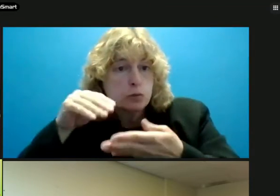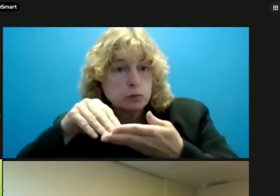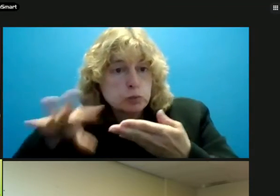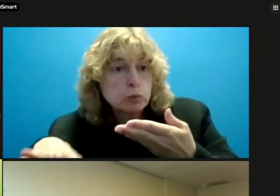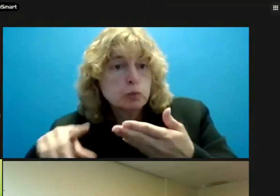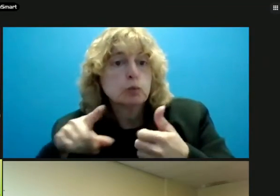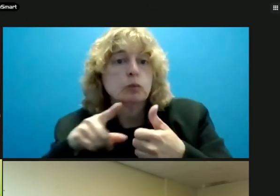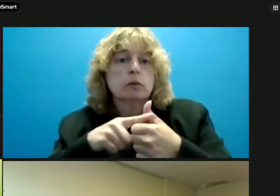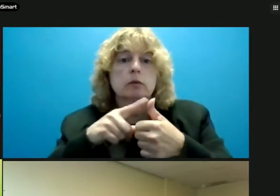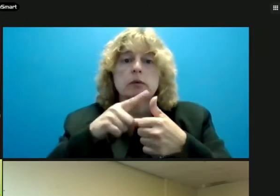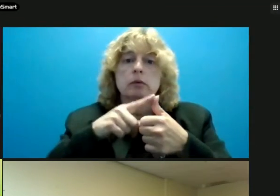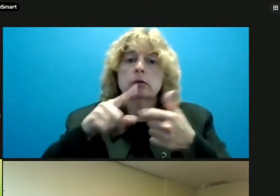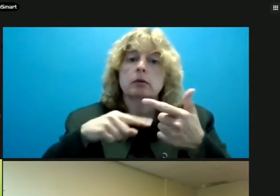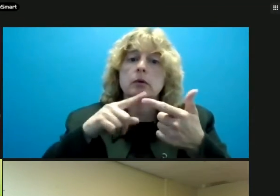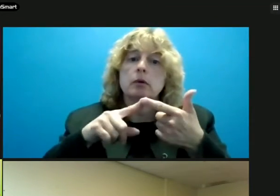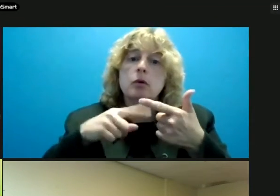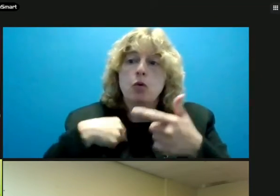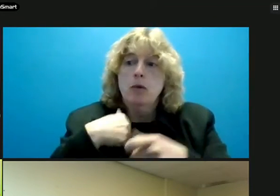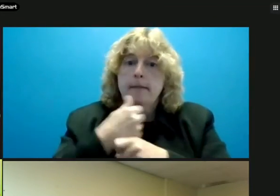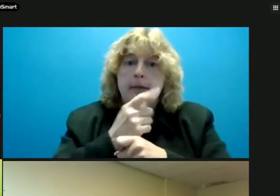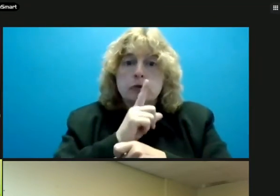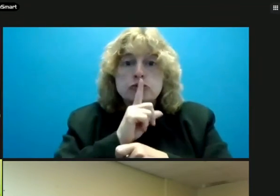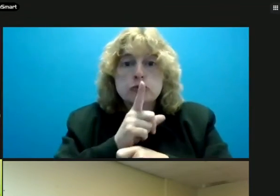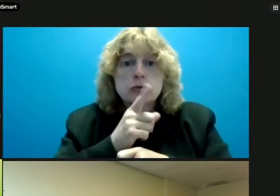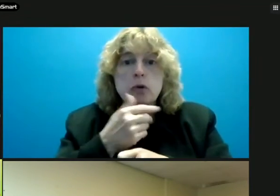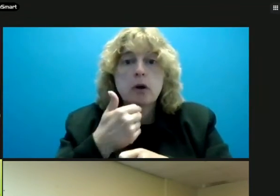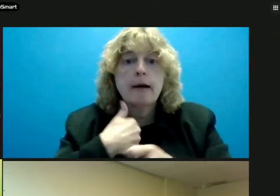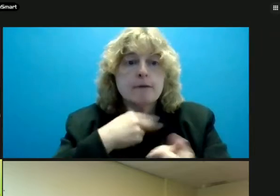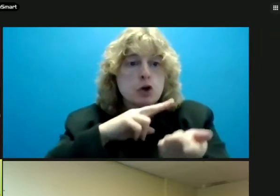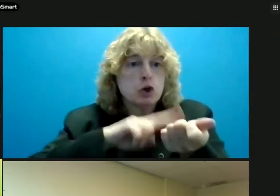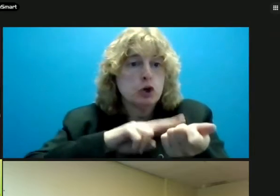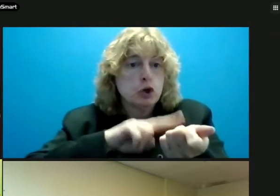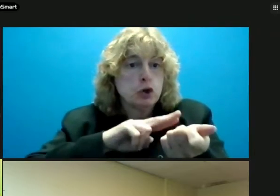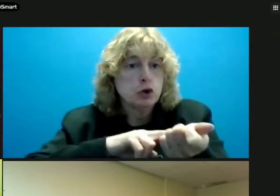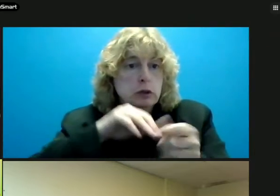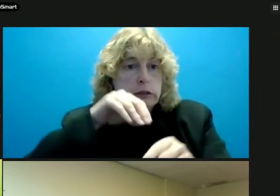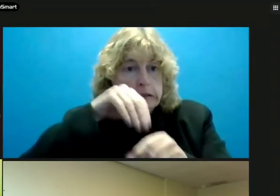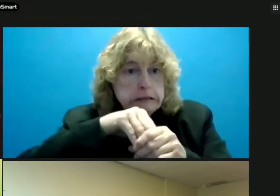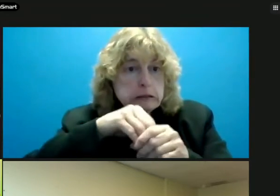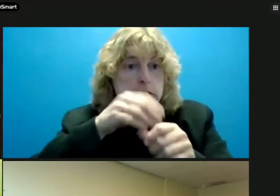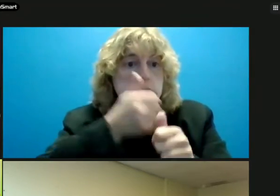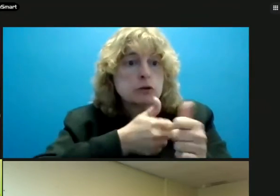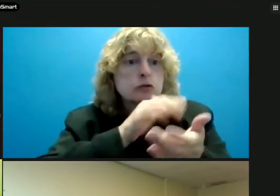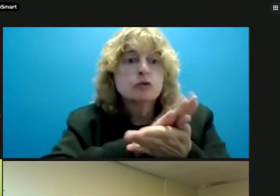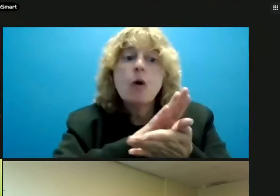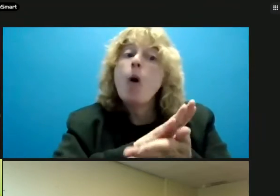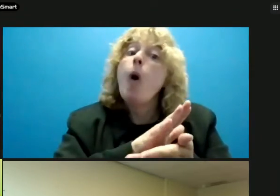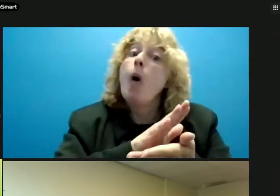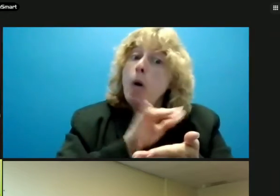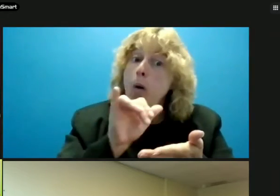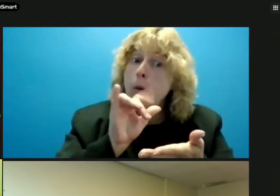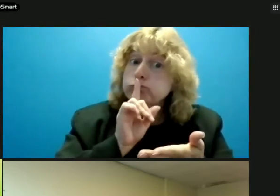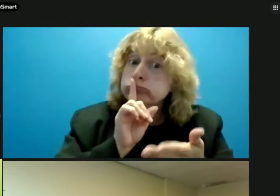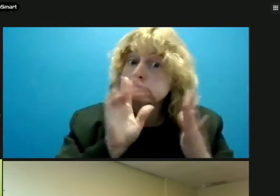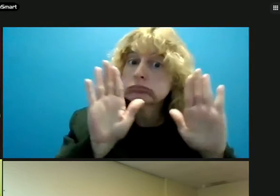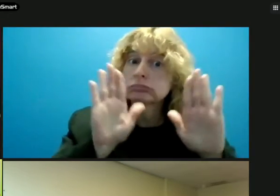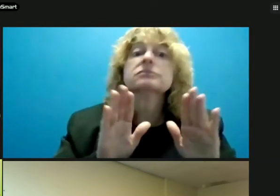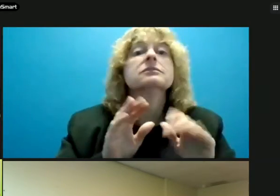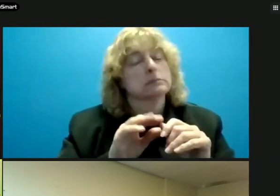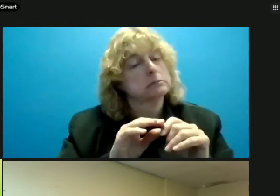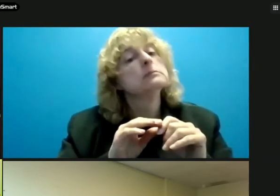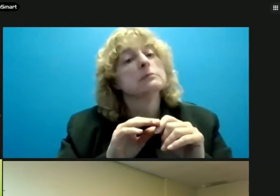making certain that we have a nurse in each one of our schools and increasing that. We're looking to increase the